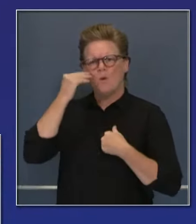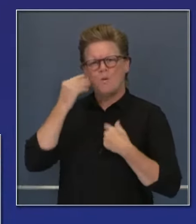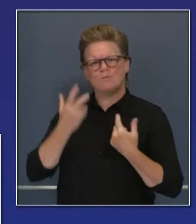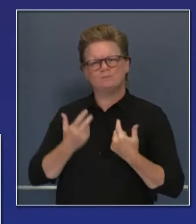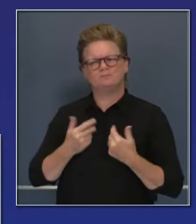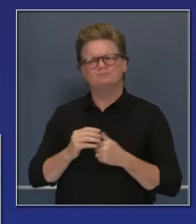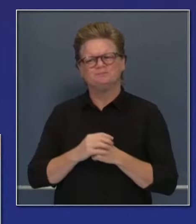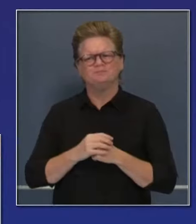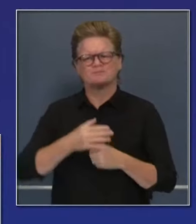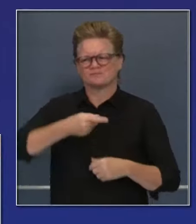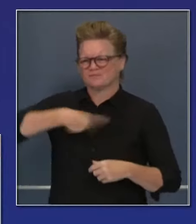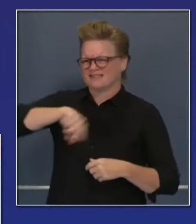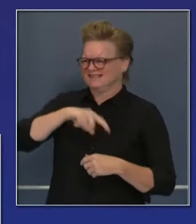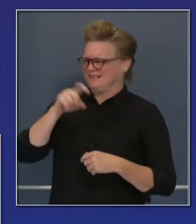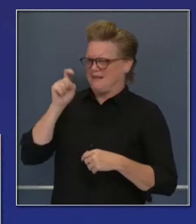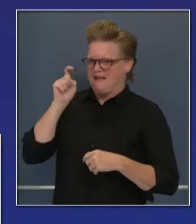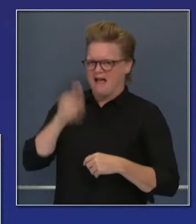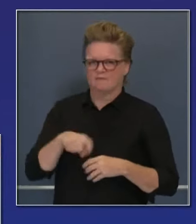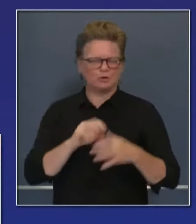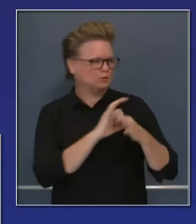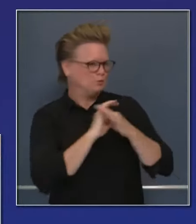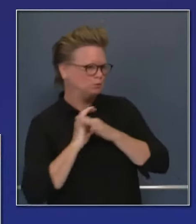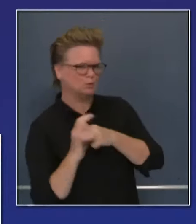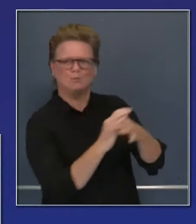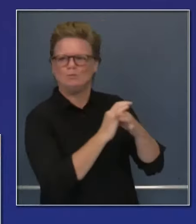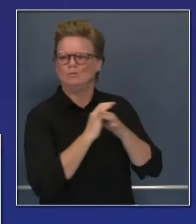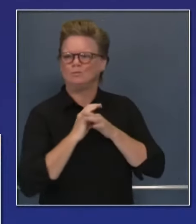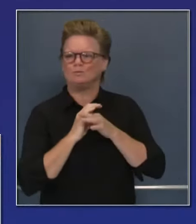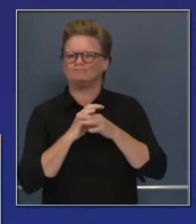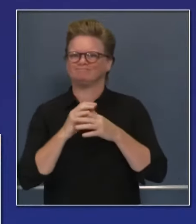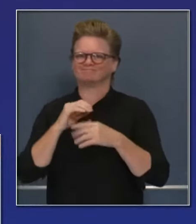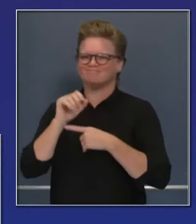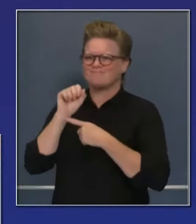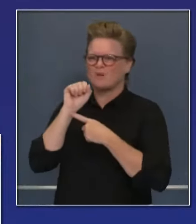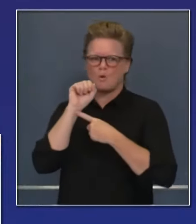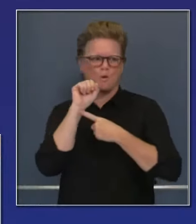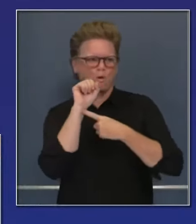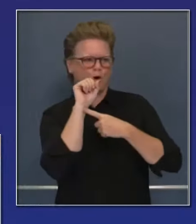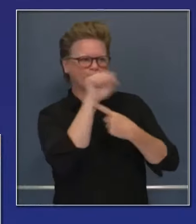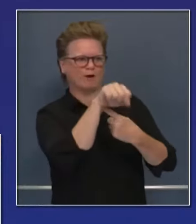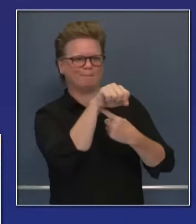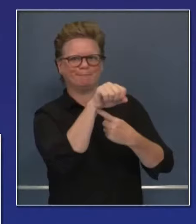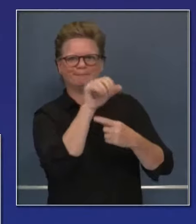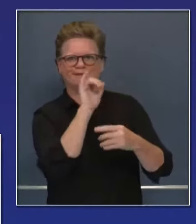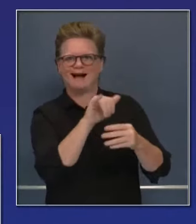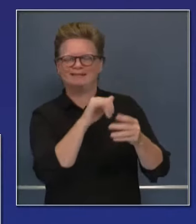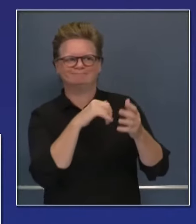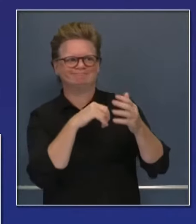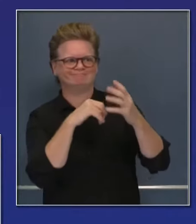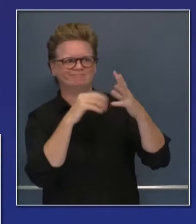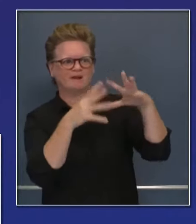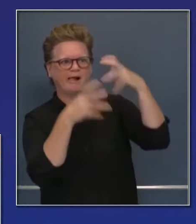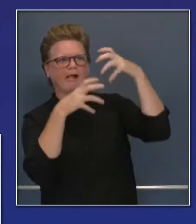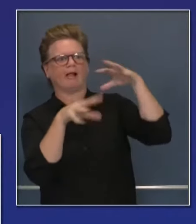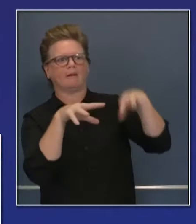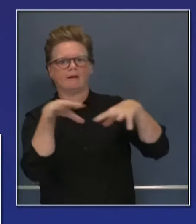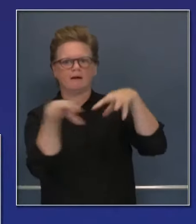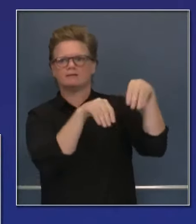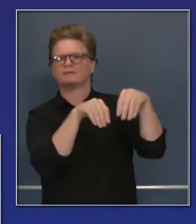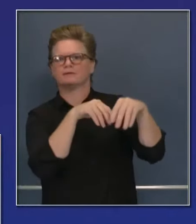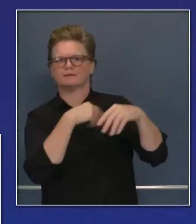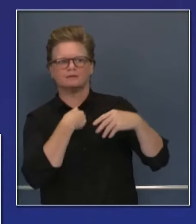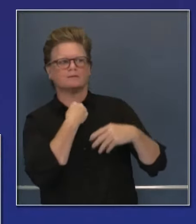situationally, but to sustainably address these issues across the spectrum, from energy to the issues of wildfires. And I